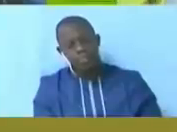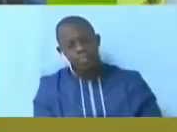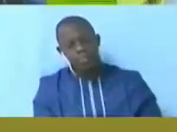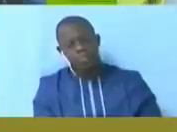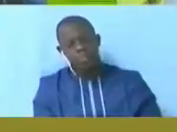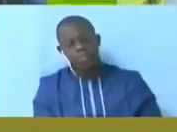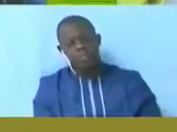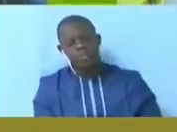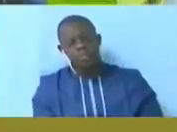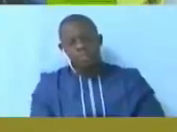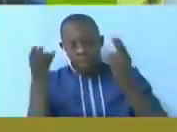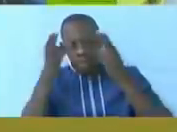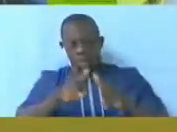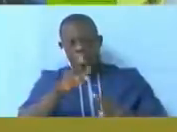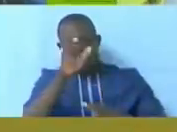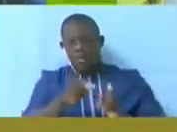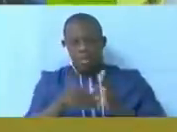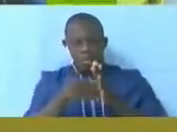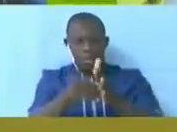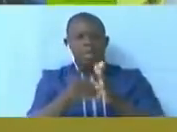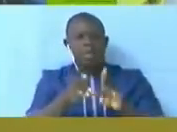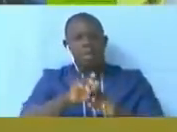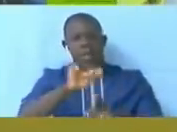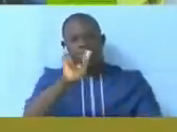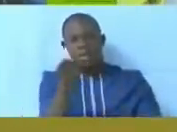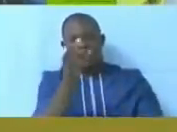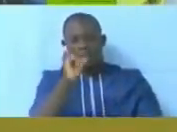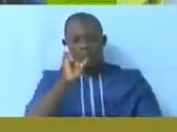Justice Ajim made an order that it's unlawful,